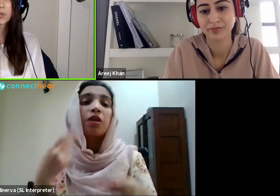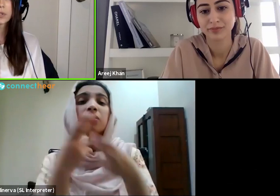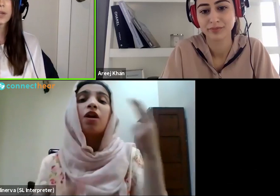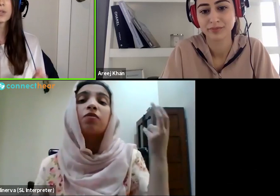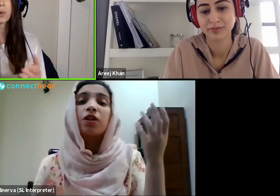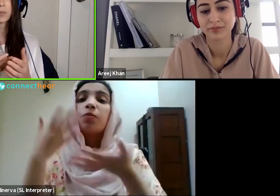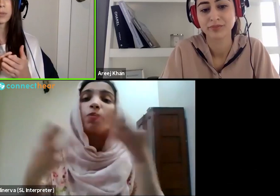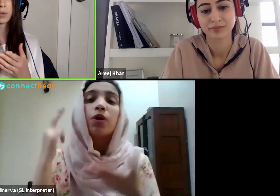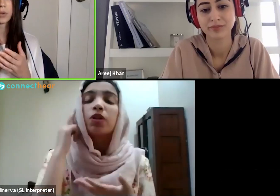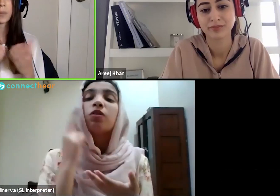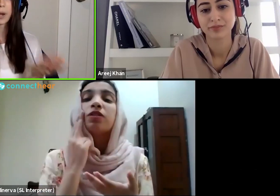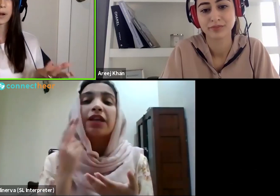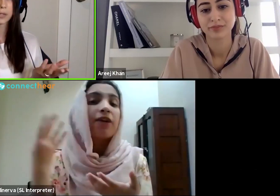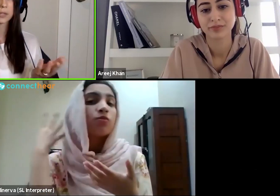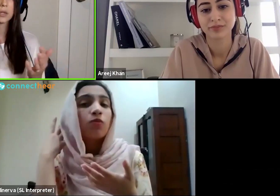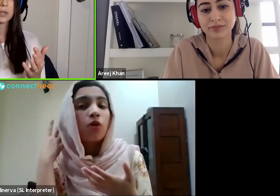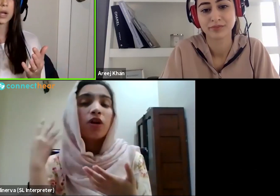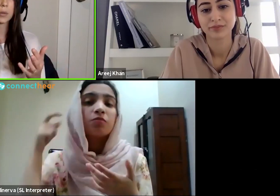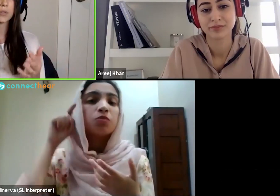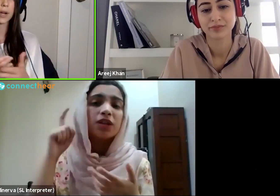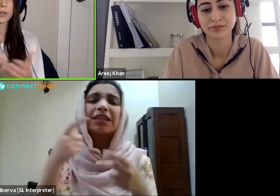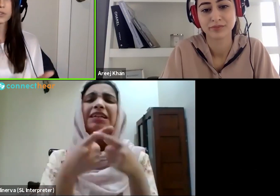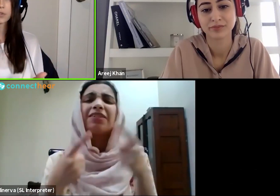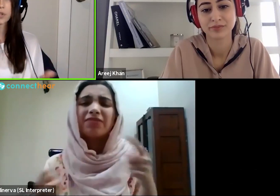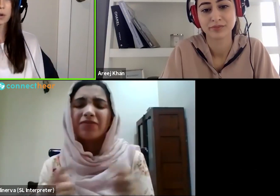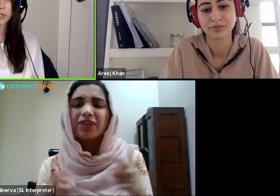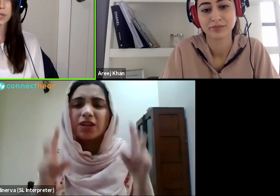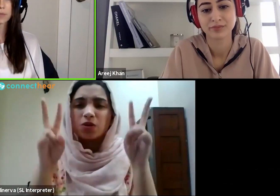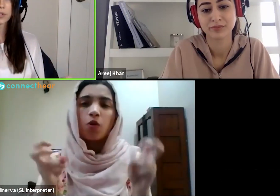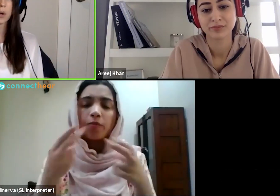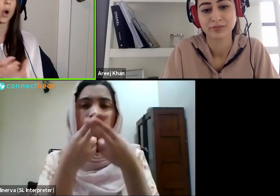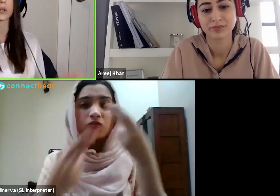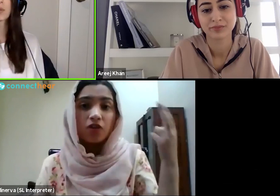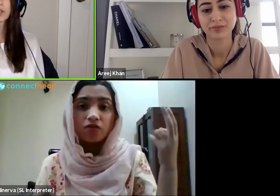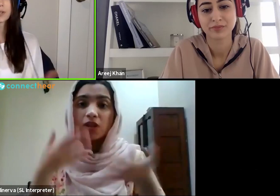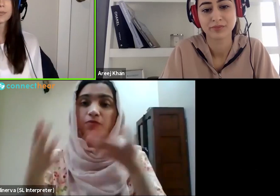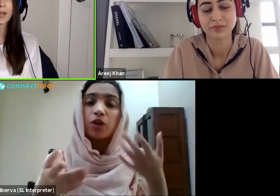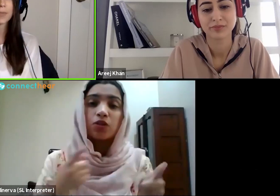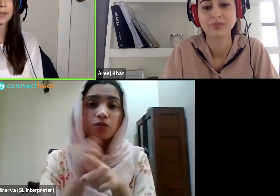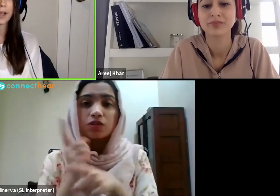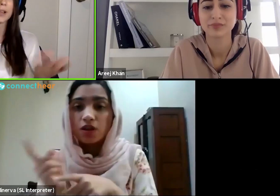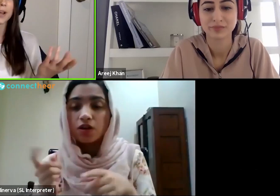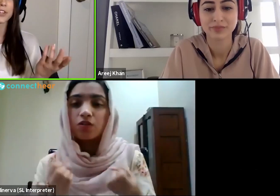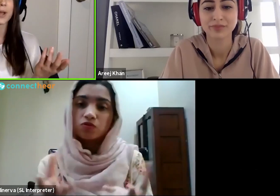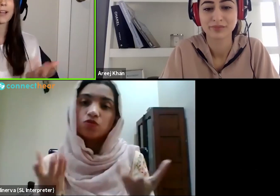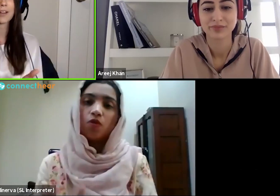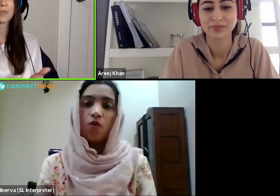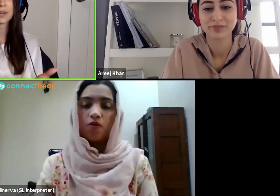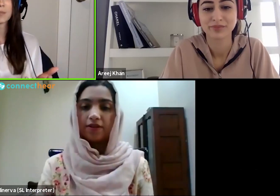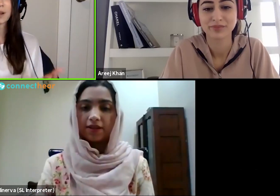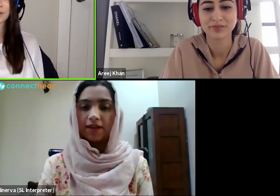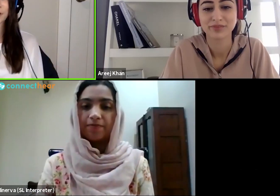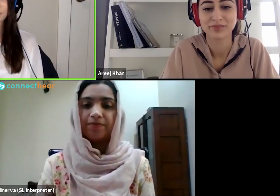all options. I just want people and parents who find out their child is deaf to know all their options. So I love what I do. I